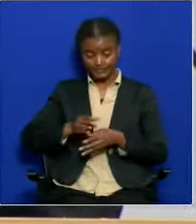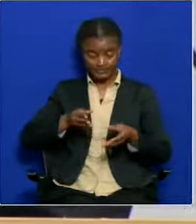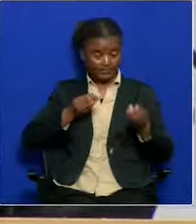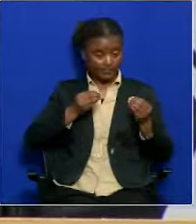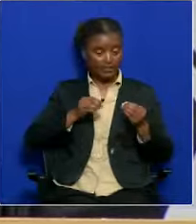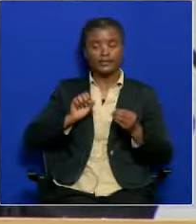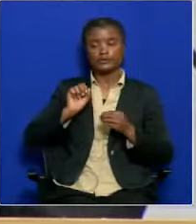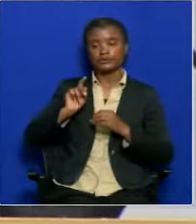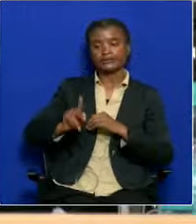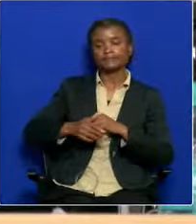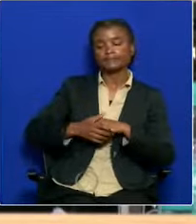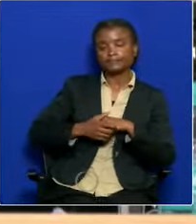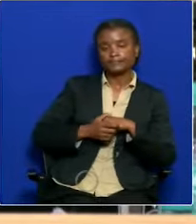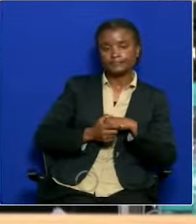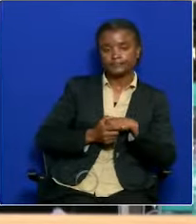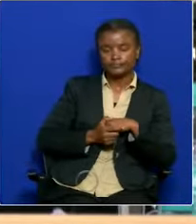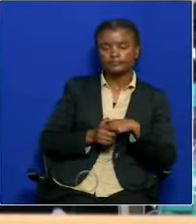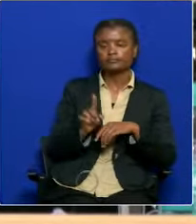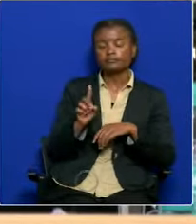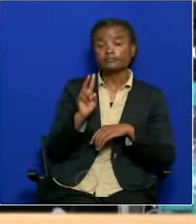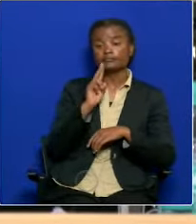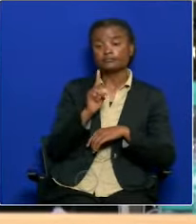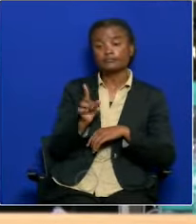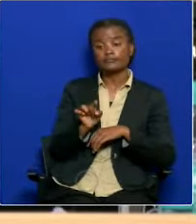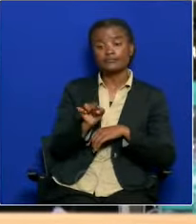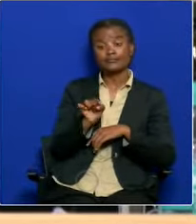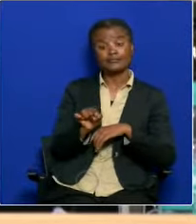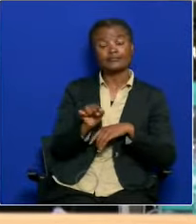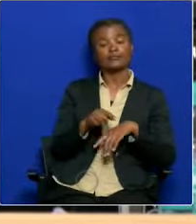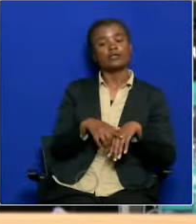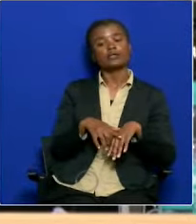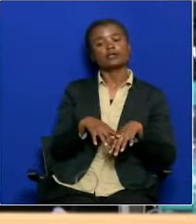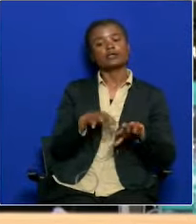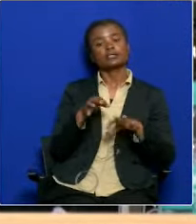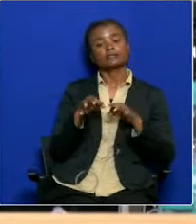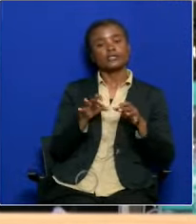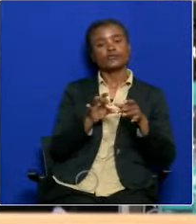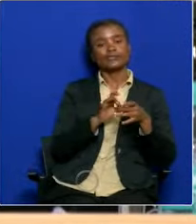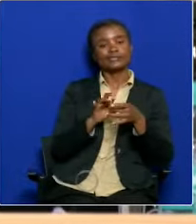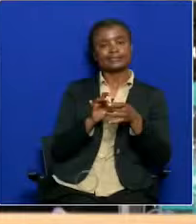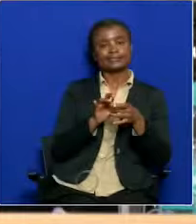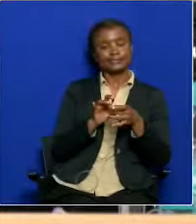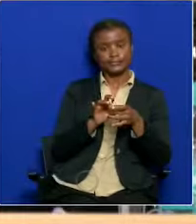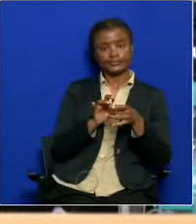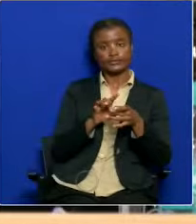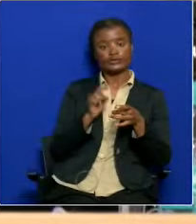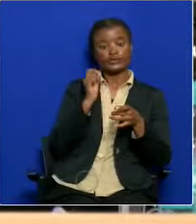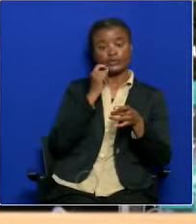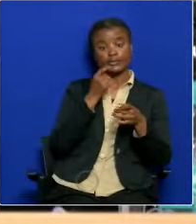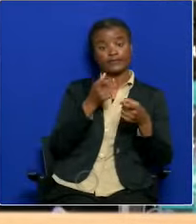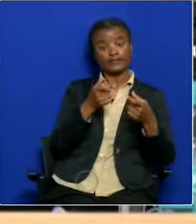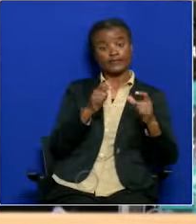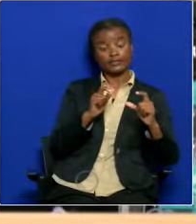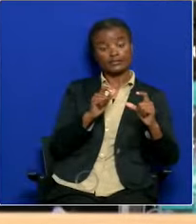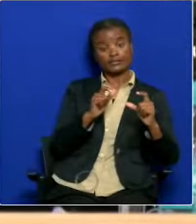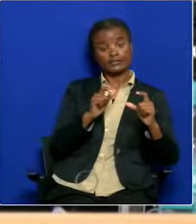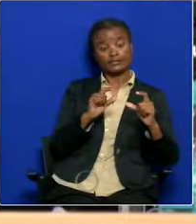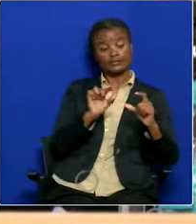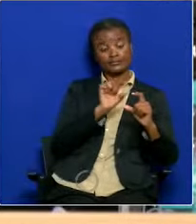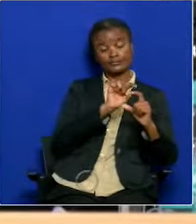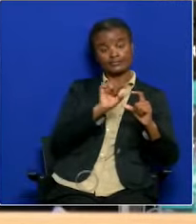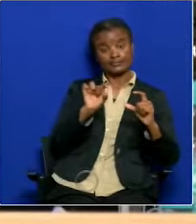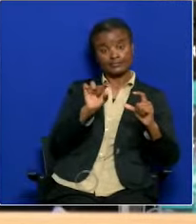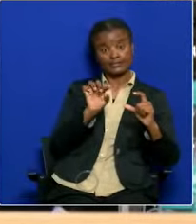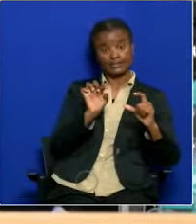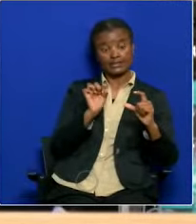deal with describing your relationship, in the first part of the paragraph, you characterize it as a